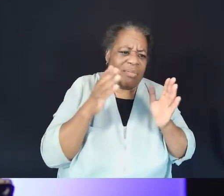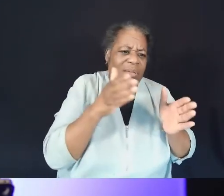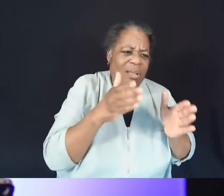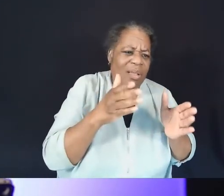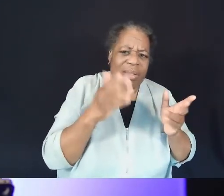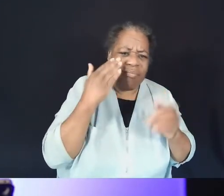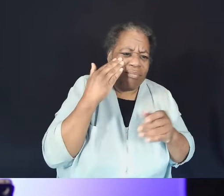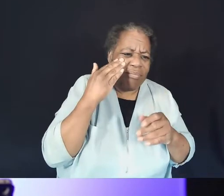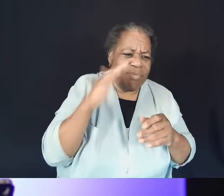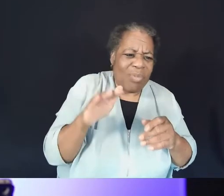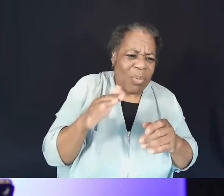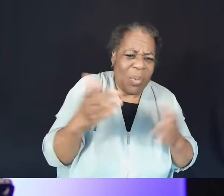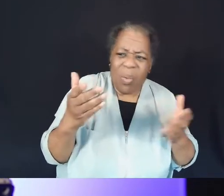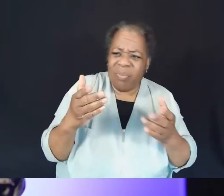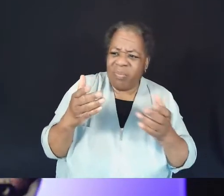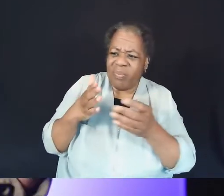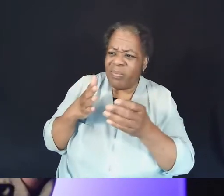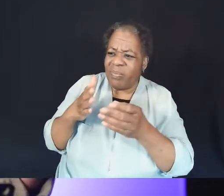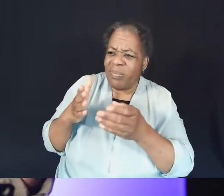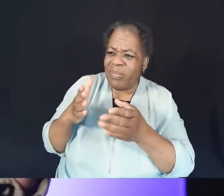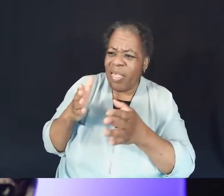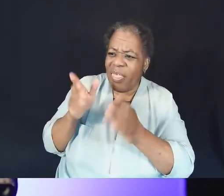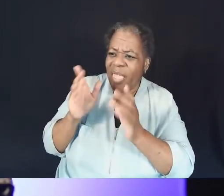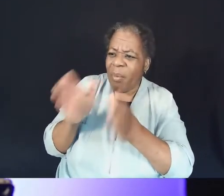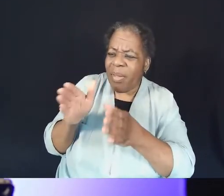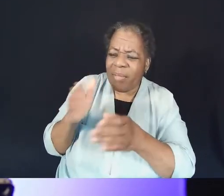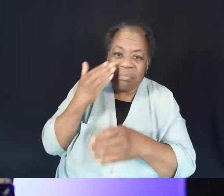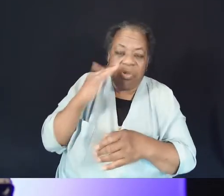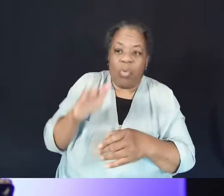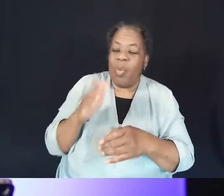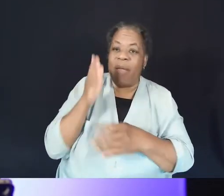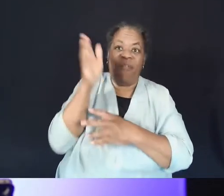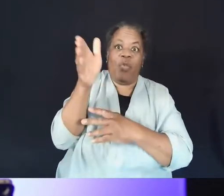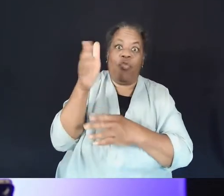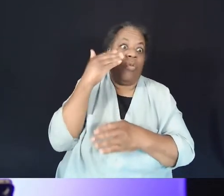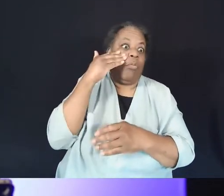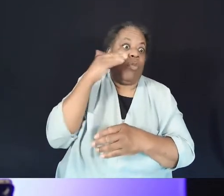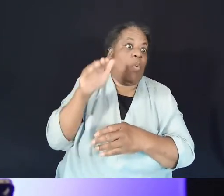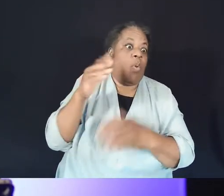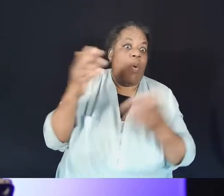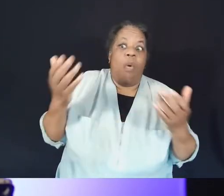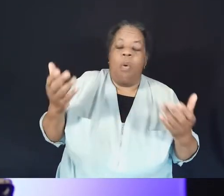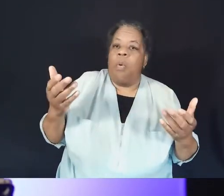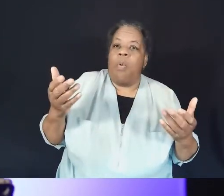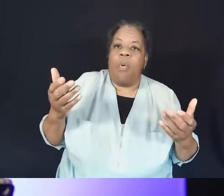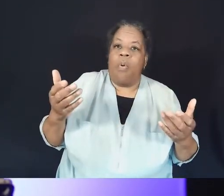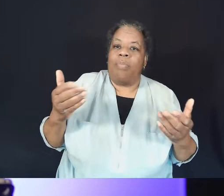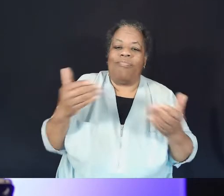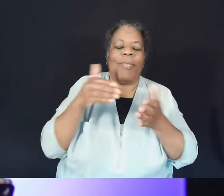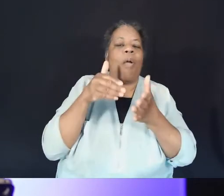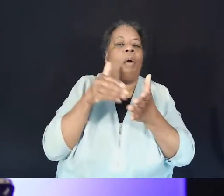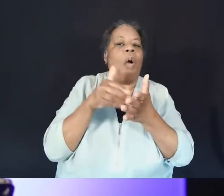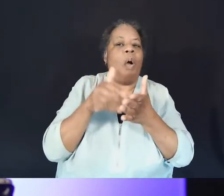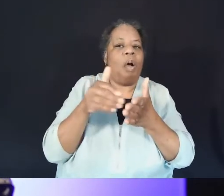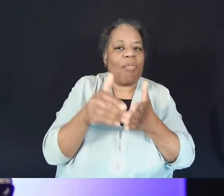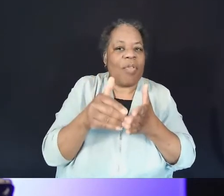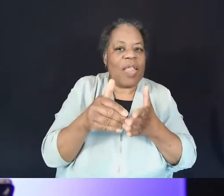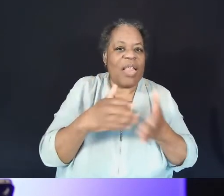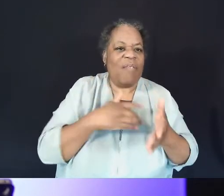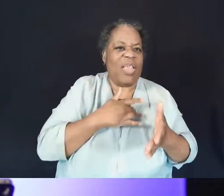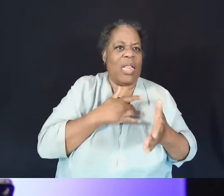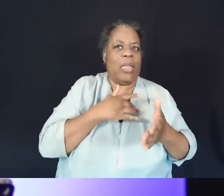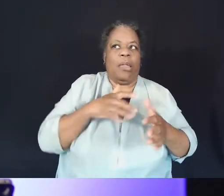on social media that is telling us that we don't know what the future holds. Often, this creates a bit of anxiety for